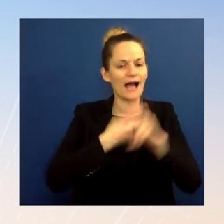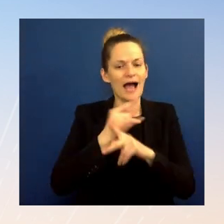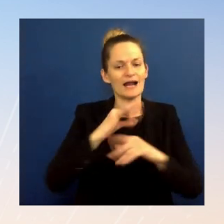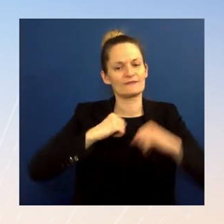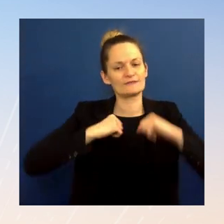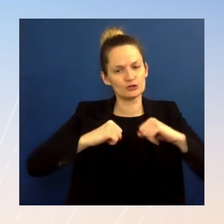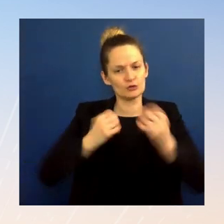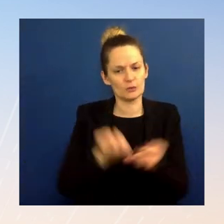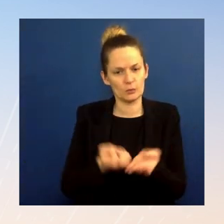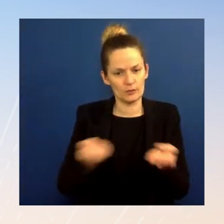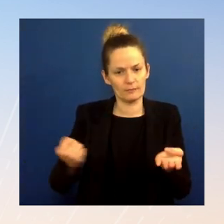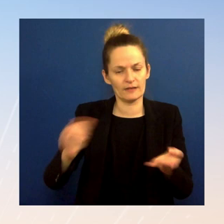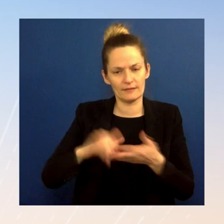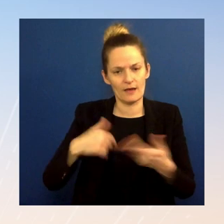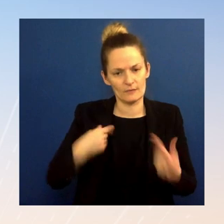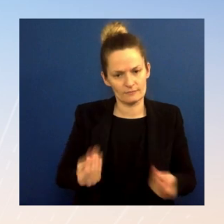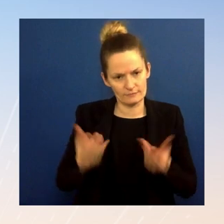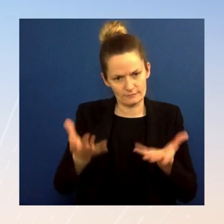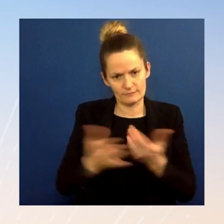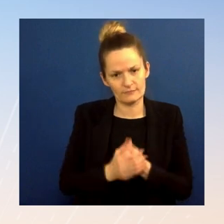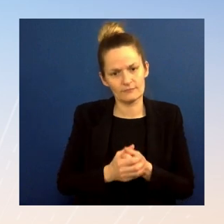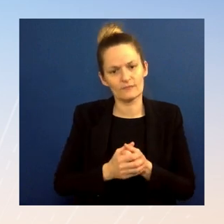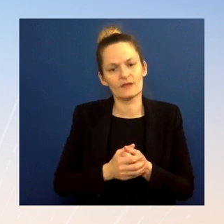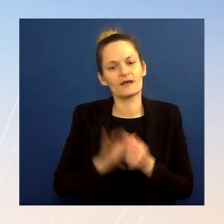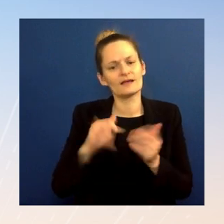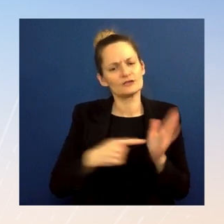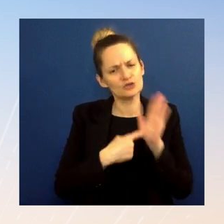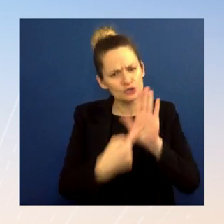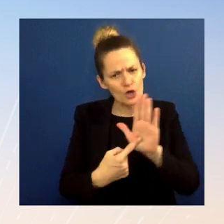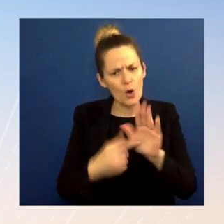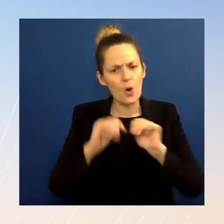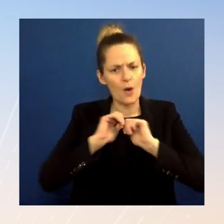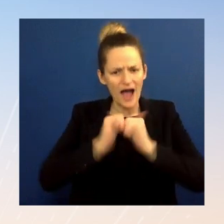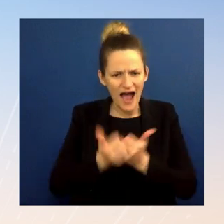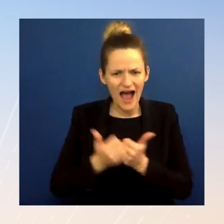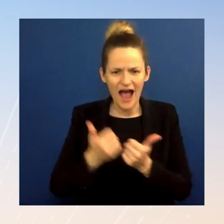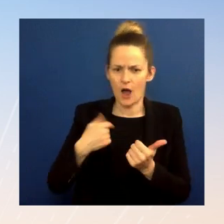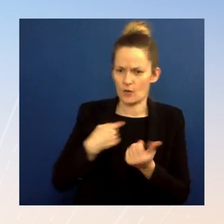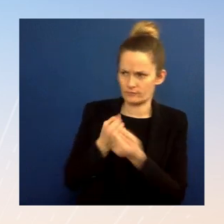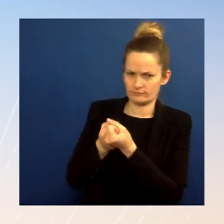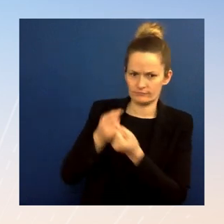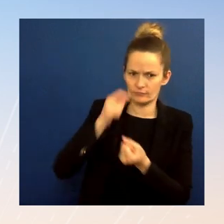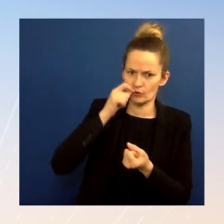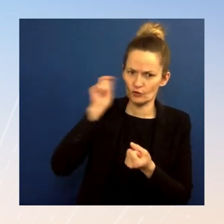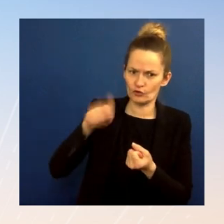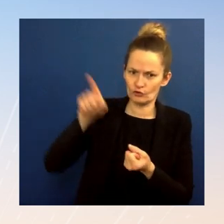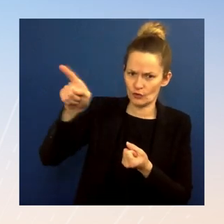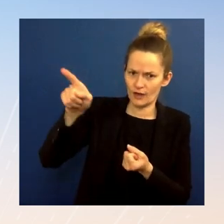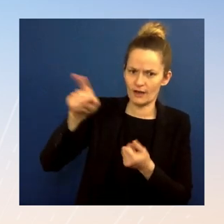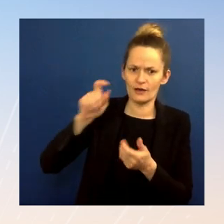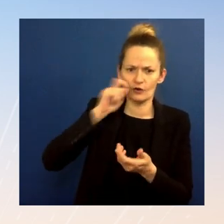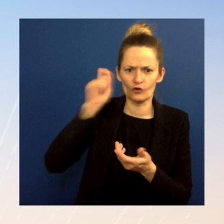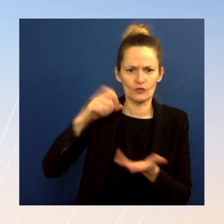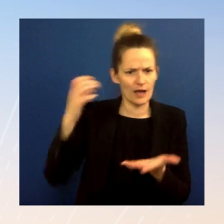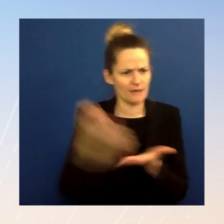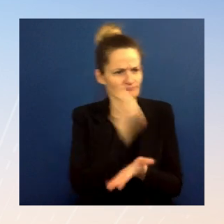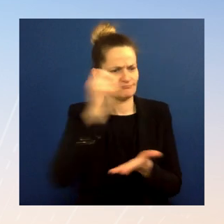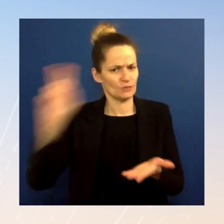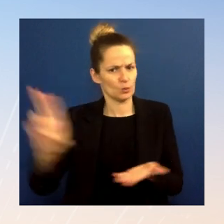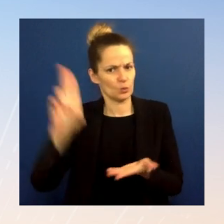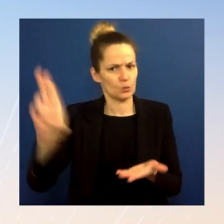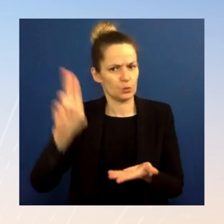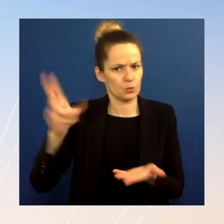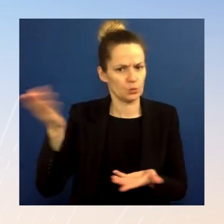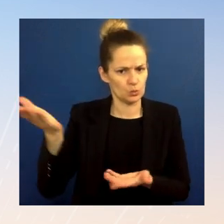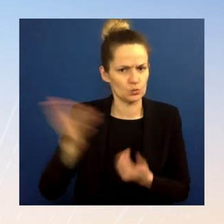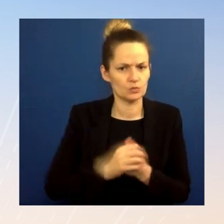the Russia's war against them. And so, yes, you could say that was a change, a decision to make that information available. And we don't typically,